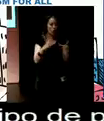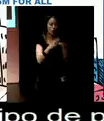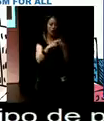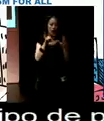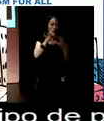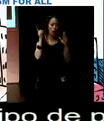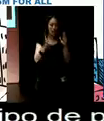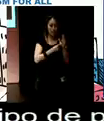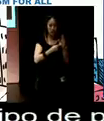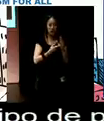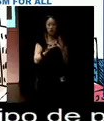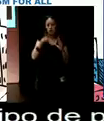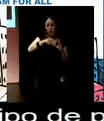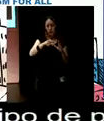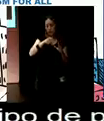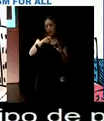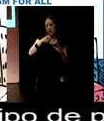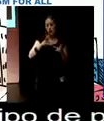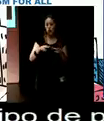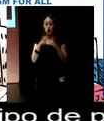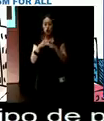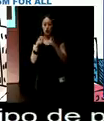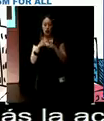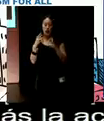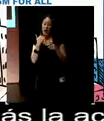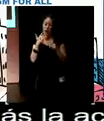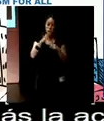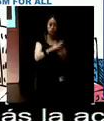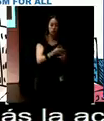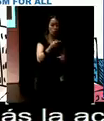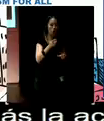must be all-inclusive, must include